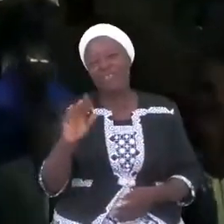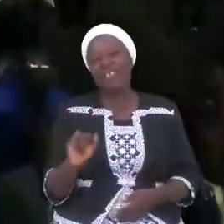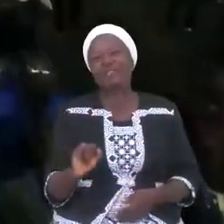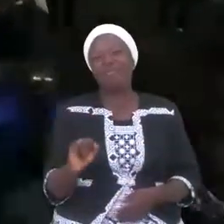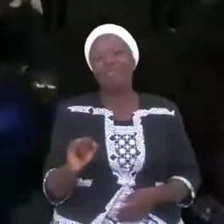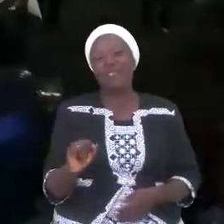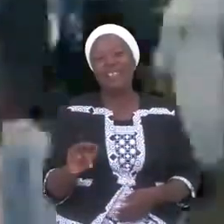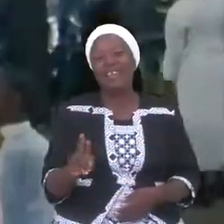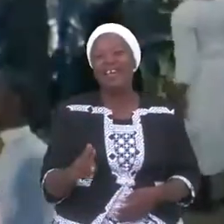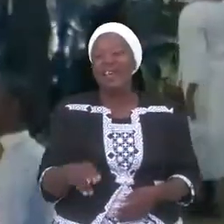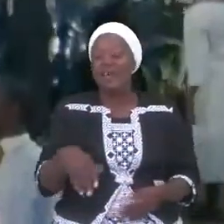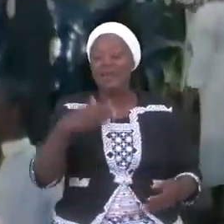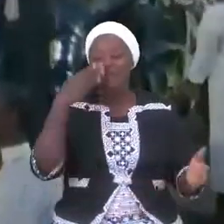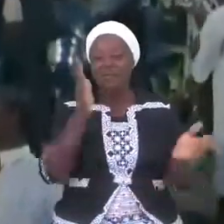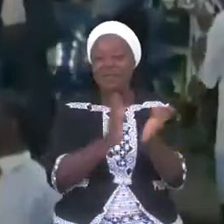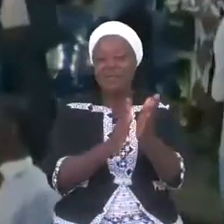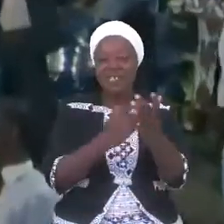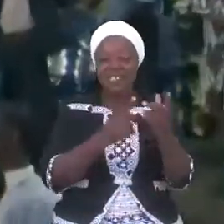Praise the Lord.